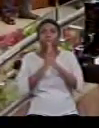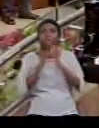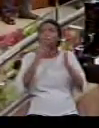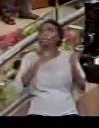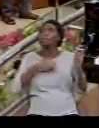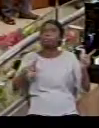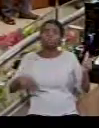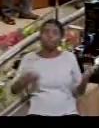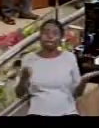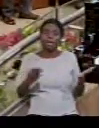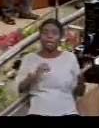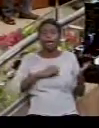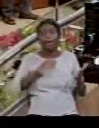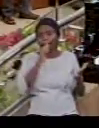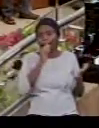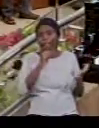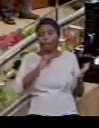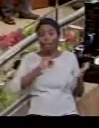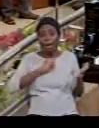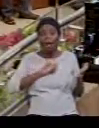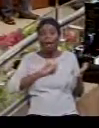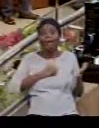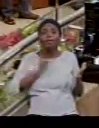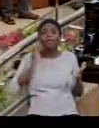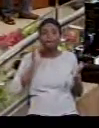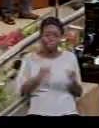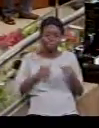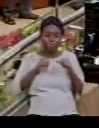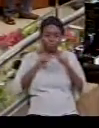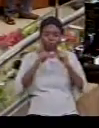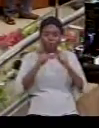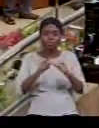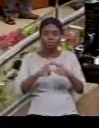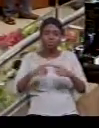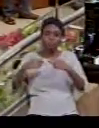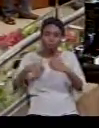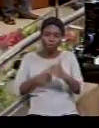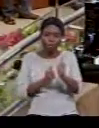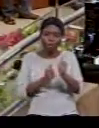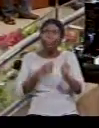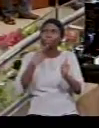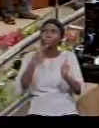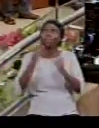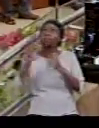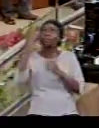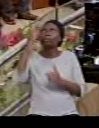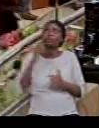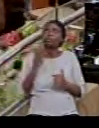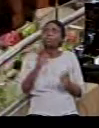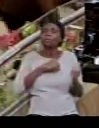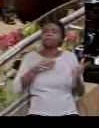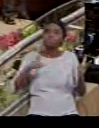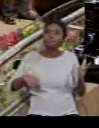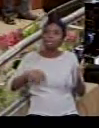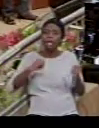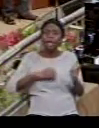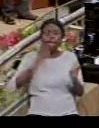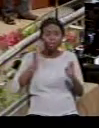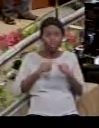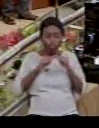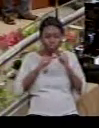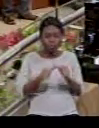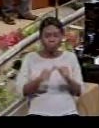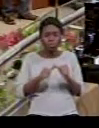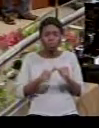am I will keep on following. Tell the Lord, here am I will keep